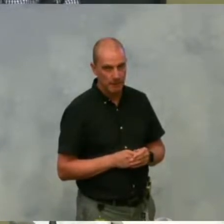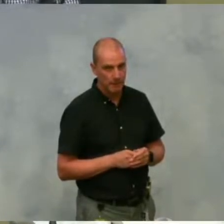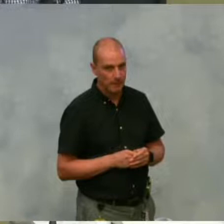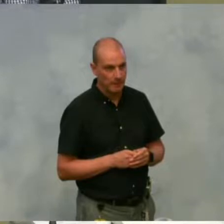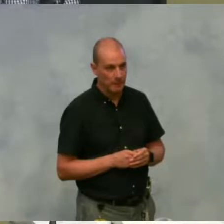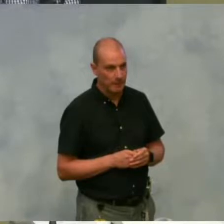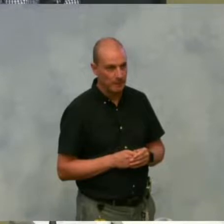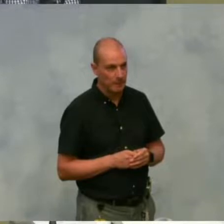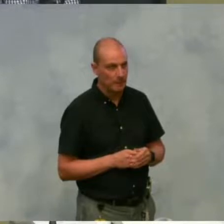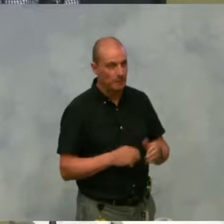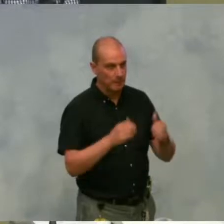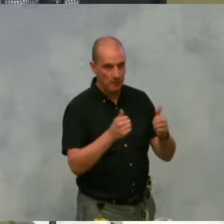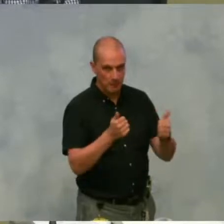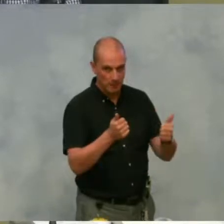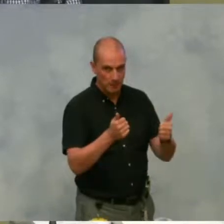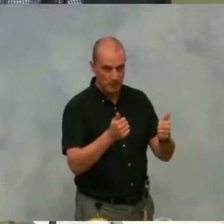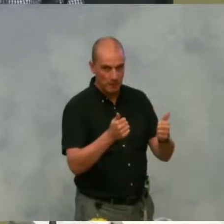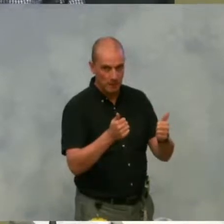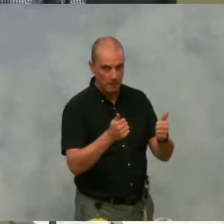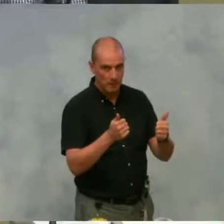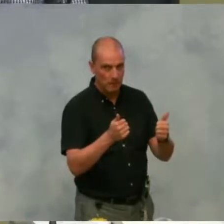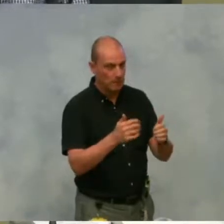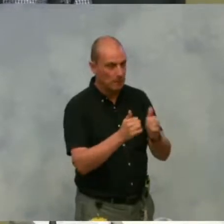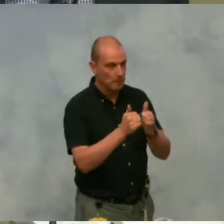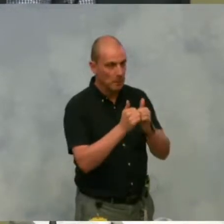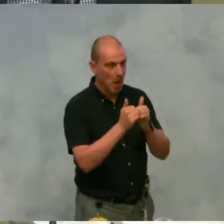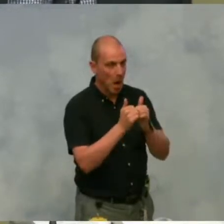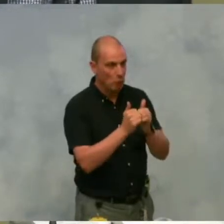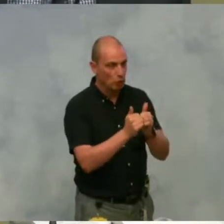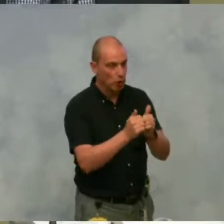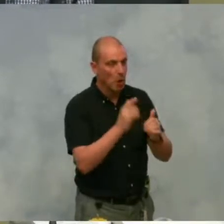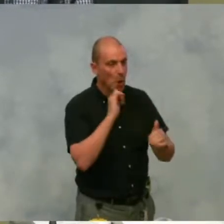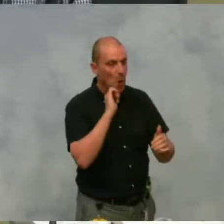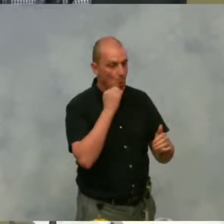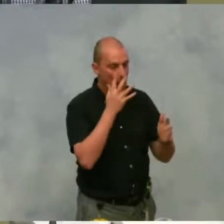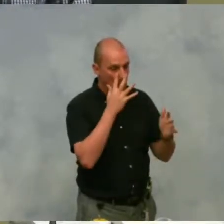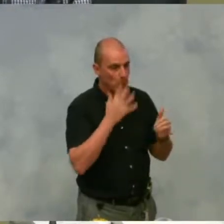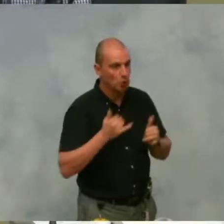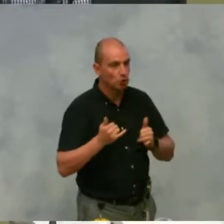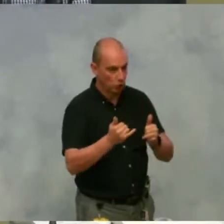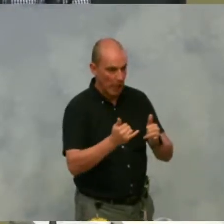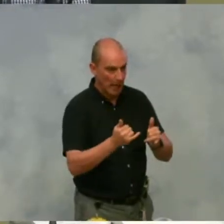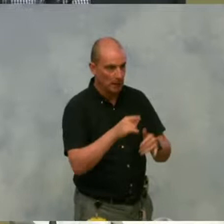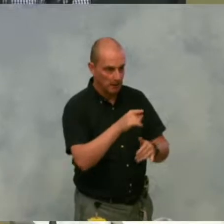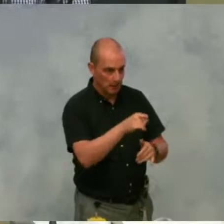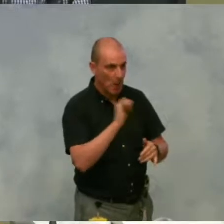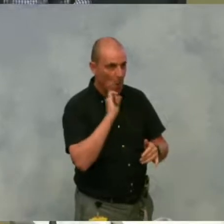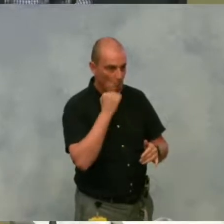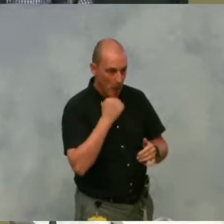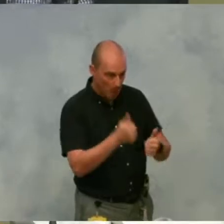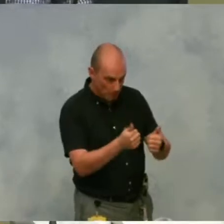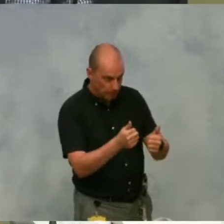Okay, appreciate that. We'll certainly get it checked out for you. Councillor Cowan, please.